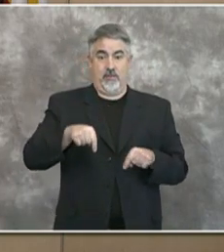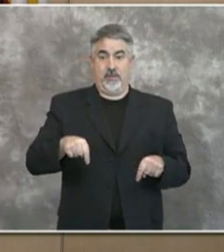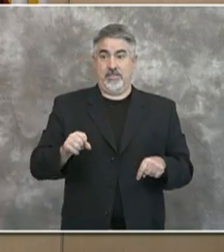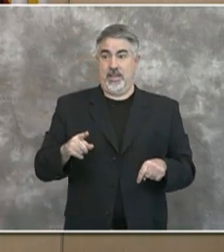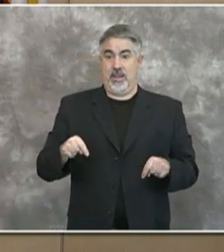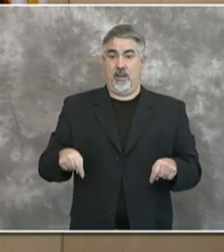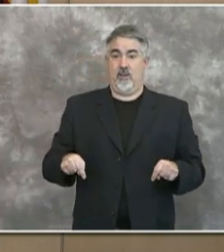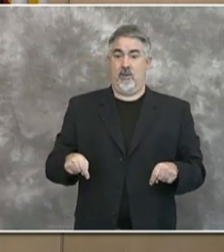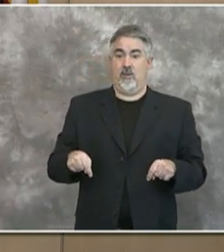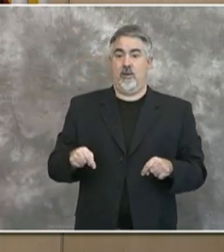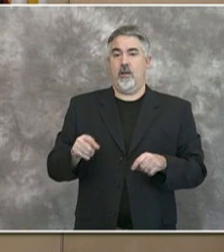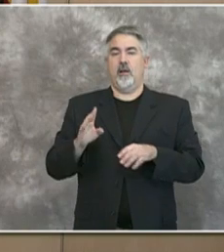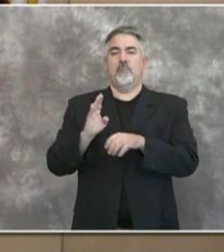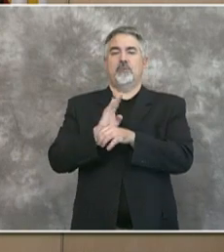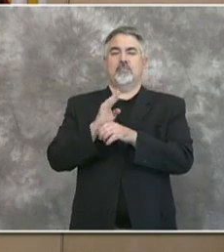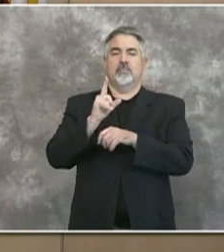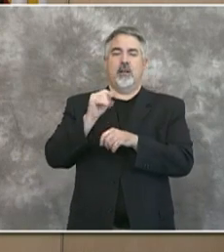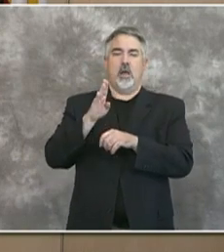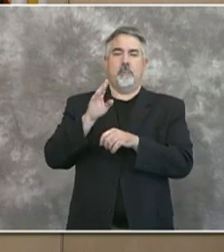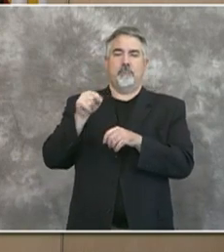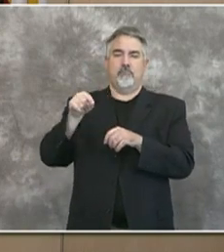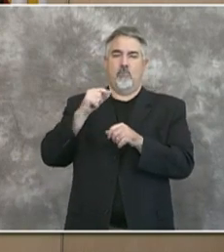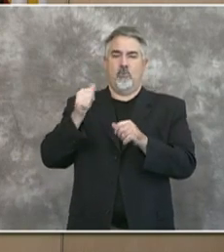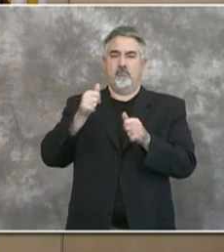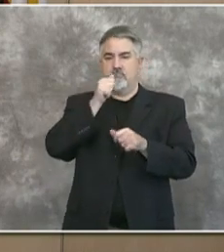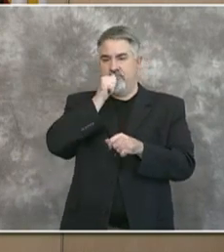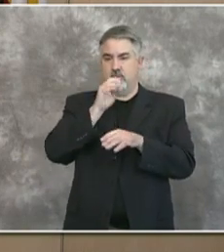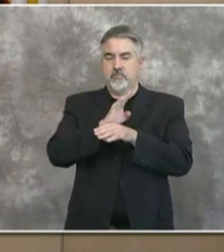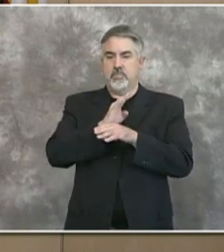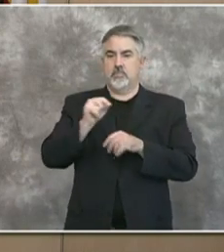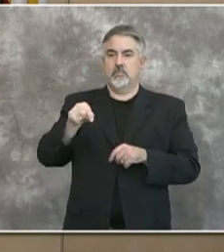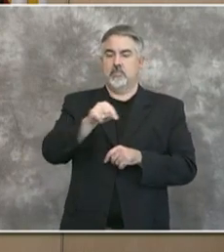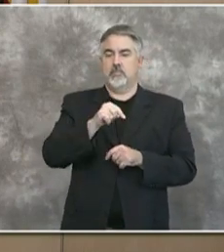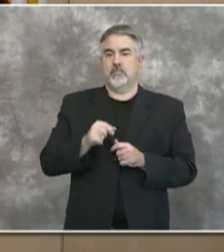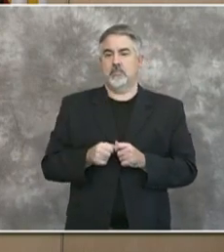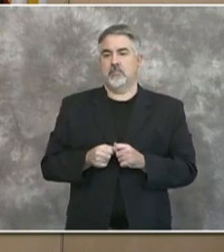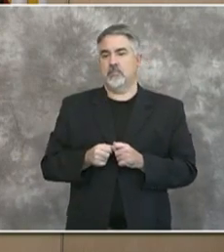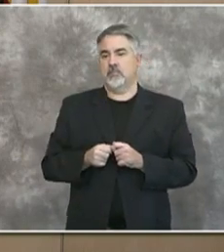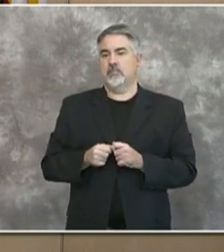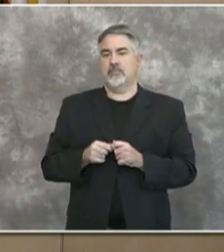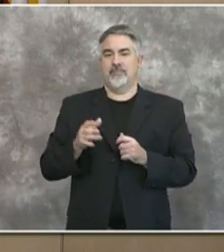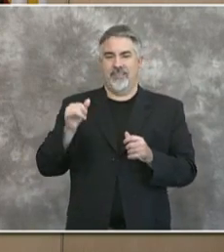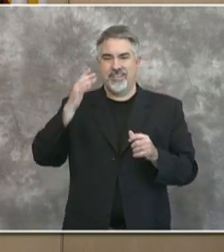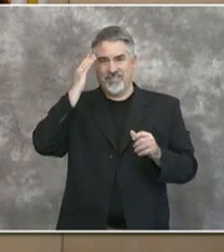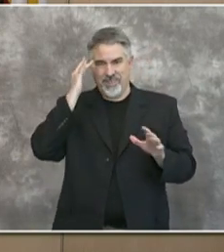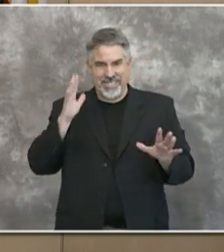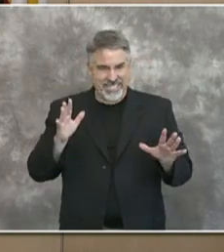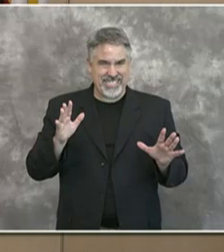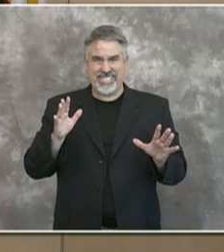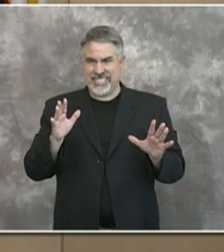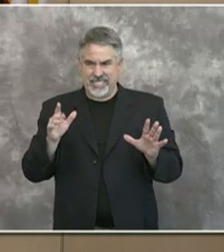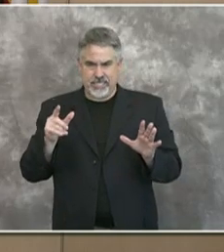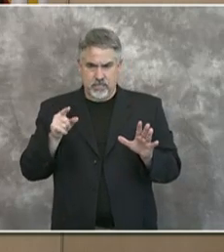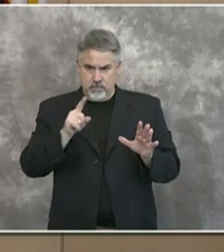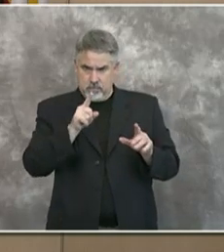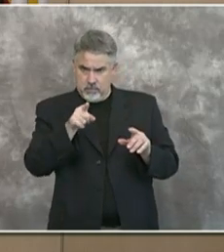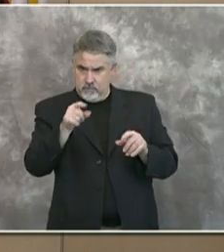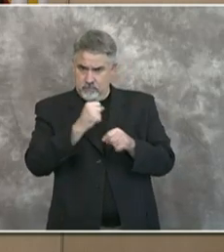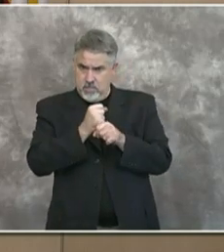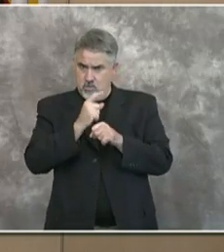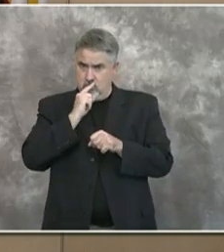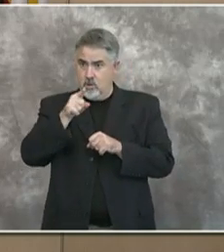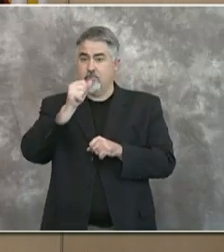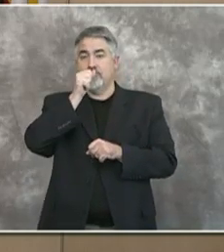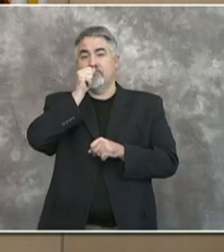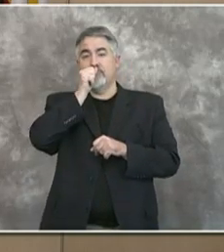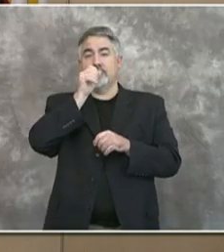it's a very small portion of that. But again, that's why we really want to codify what are those actual numbers across the